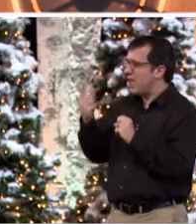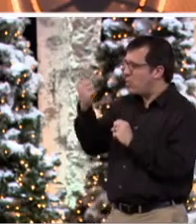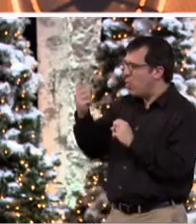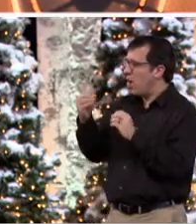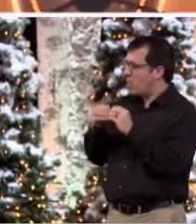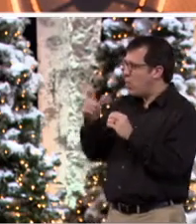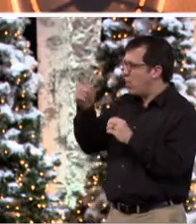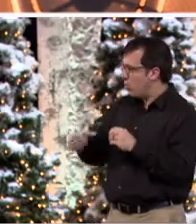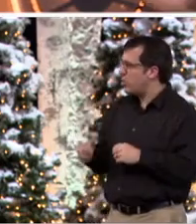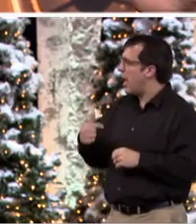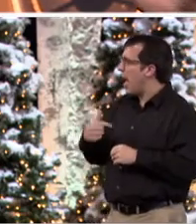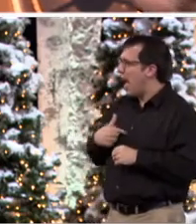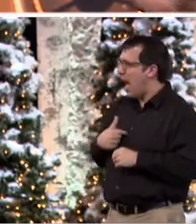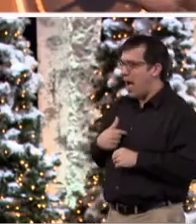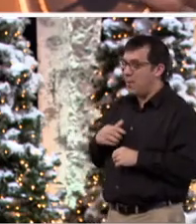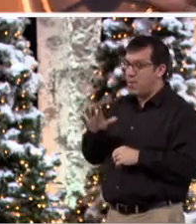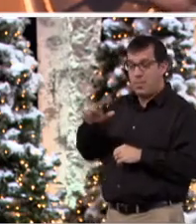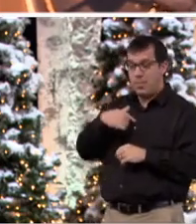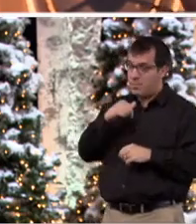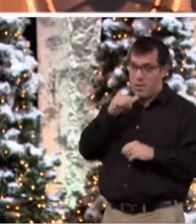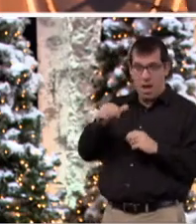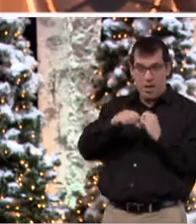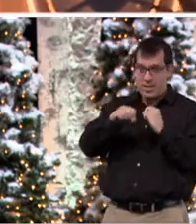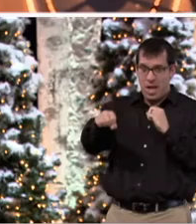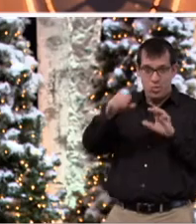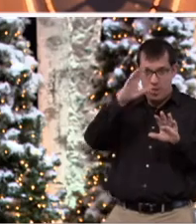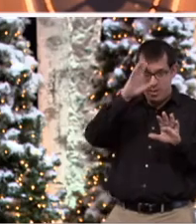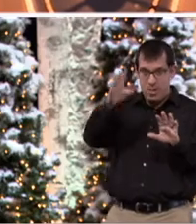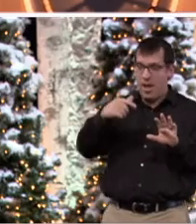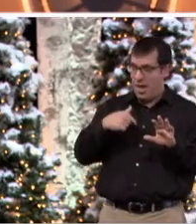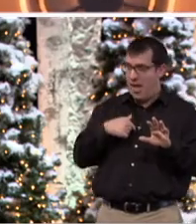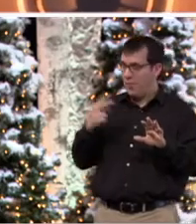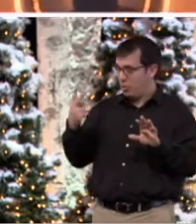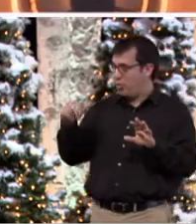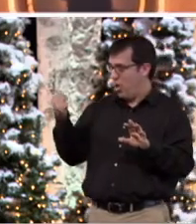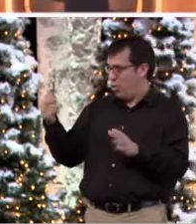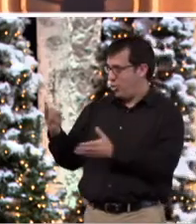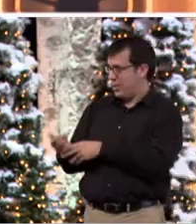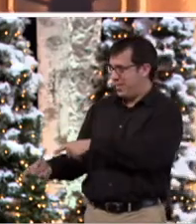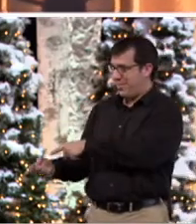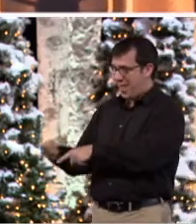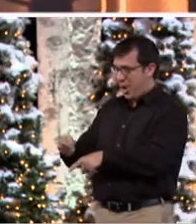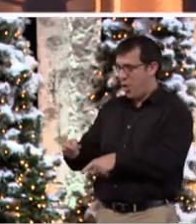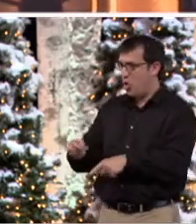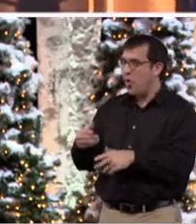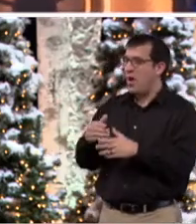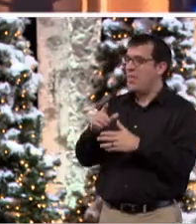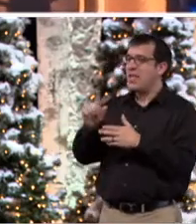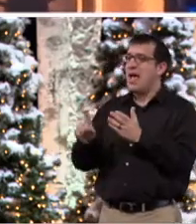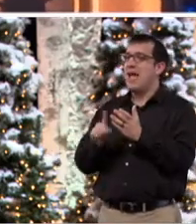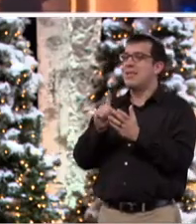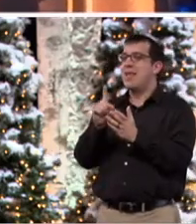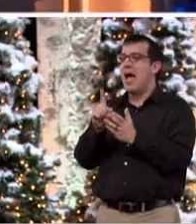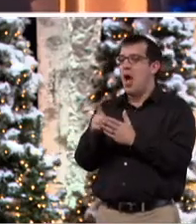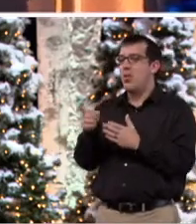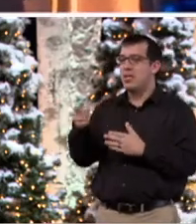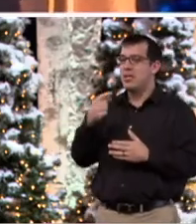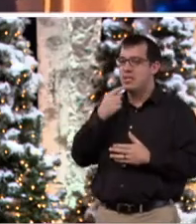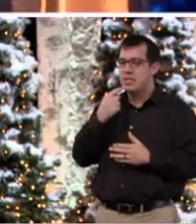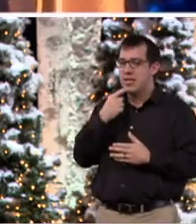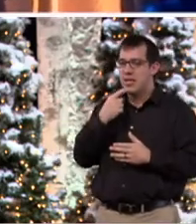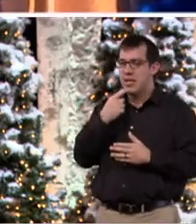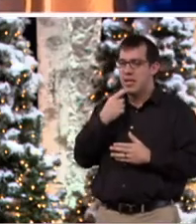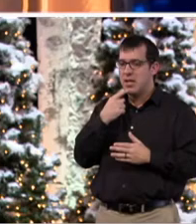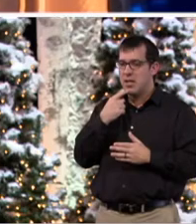for Jesus. I'm not exaggerating. I had two other witnesses in the room that over the next hour, my dad said this maybe